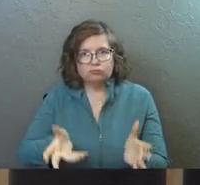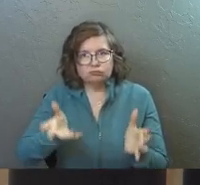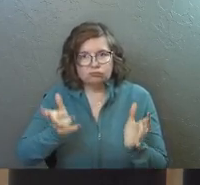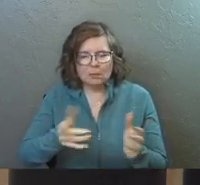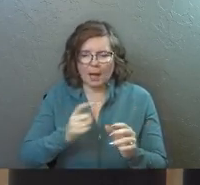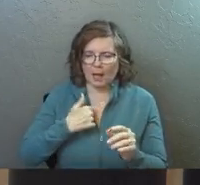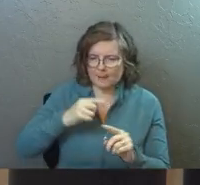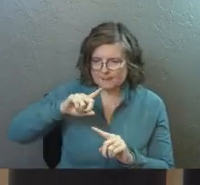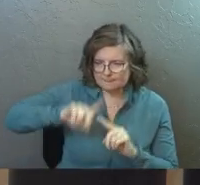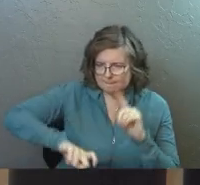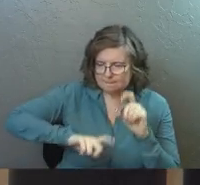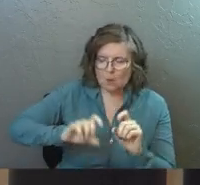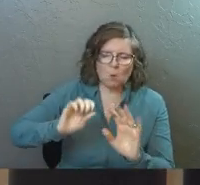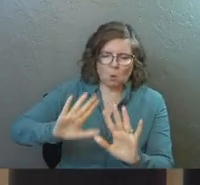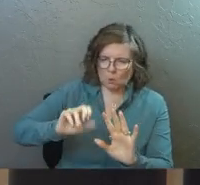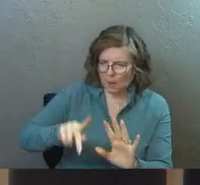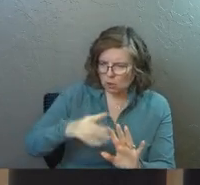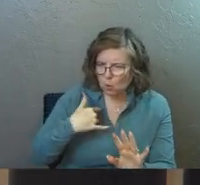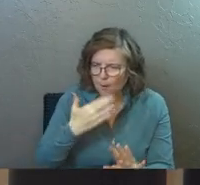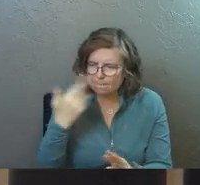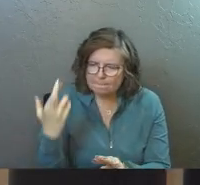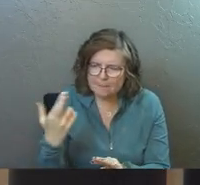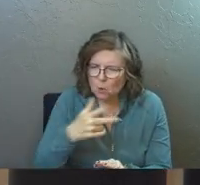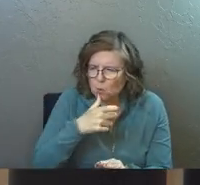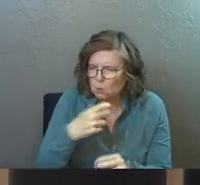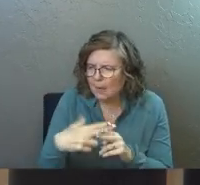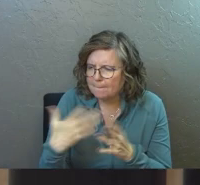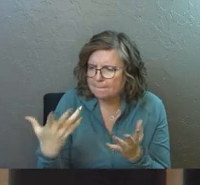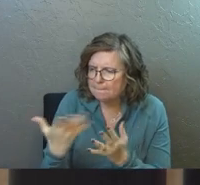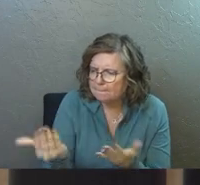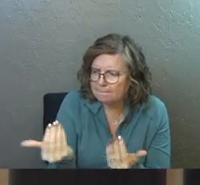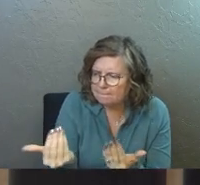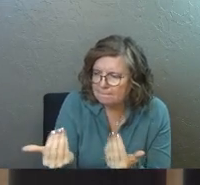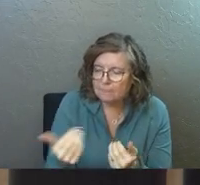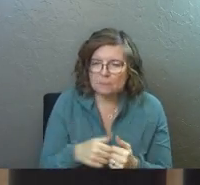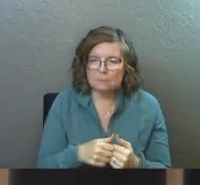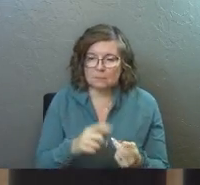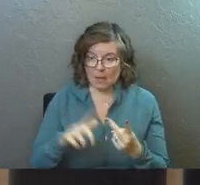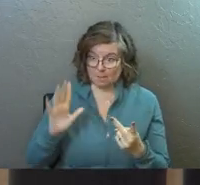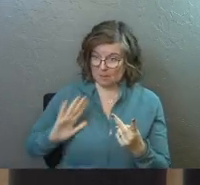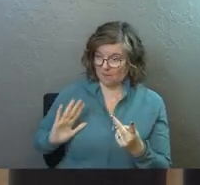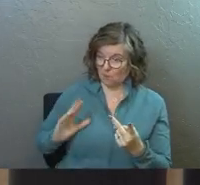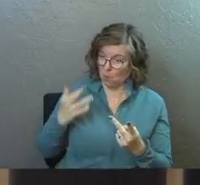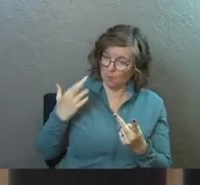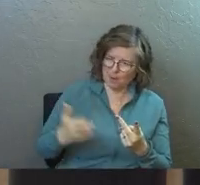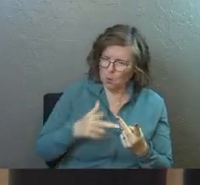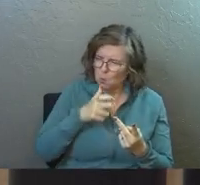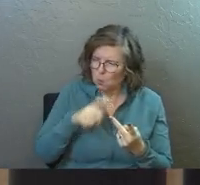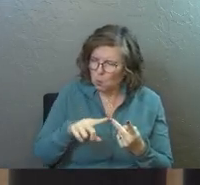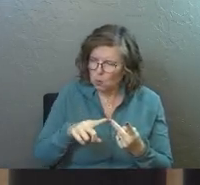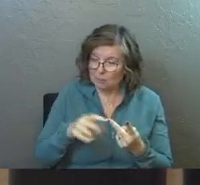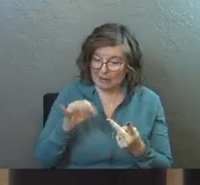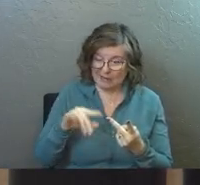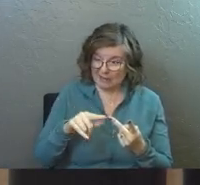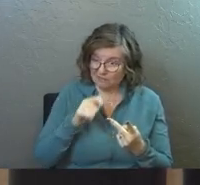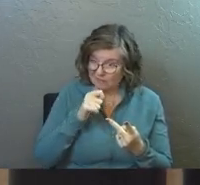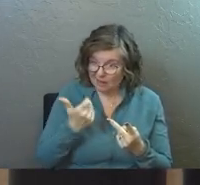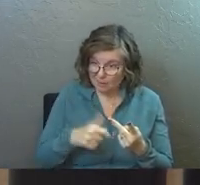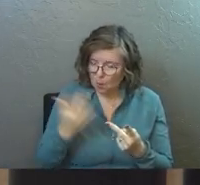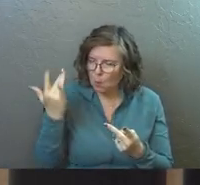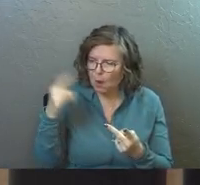I would ask her questions like, okay, who's your best friend right now? And who used to be your best friend? And why are they not